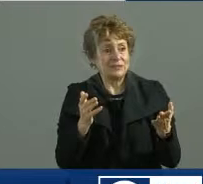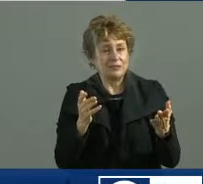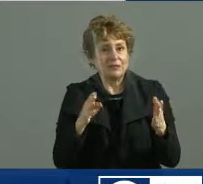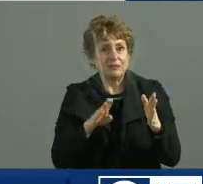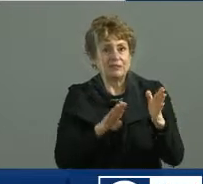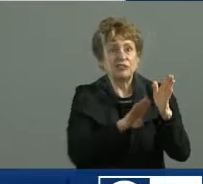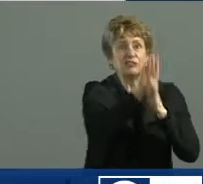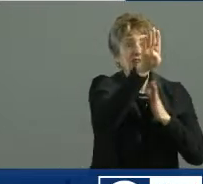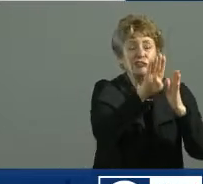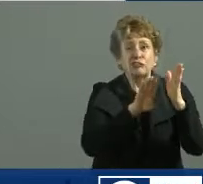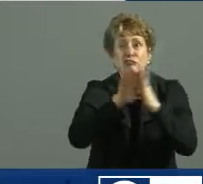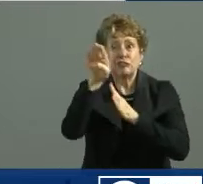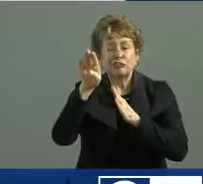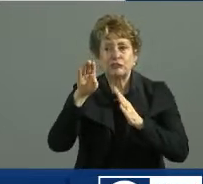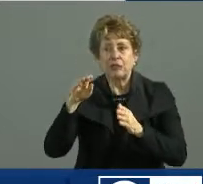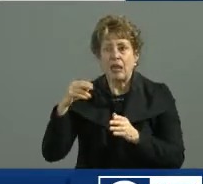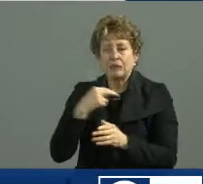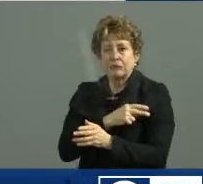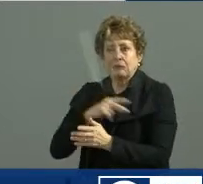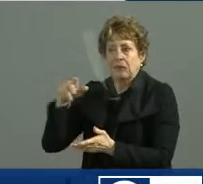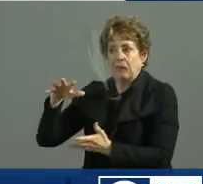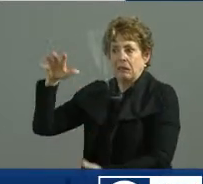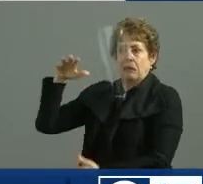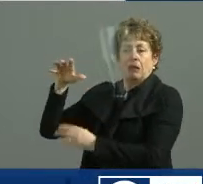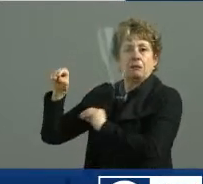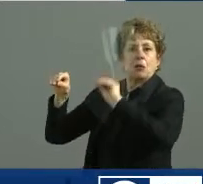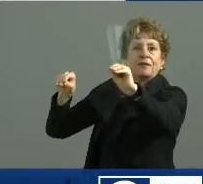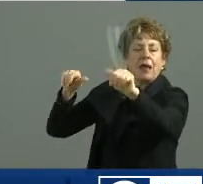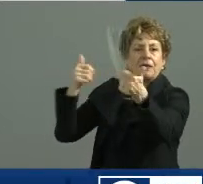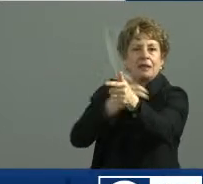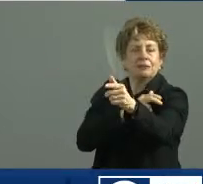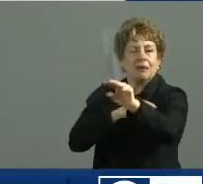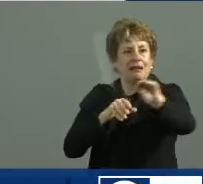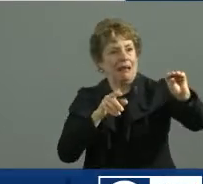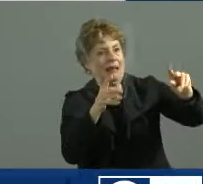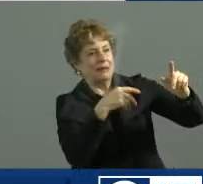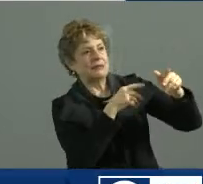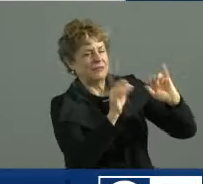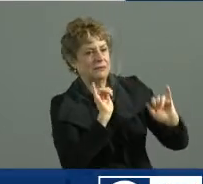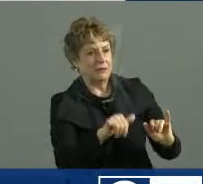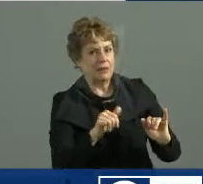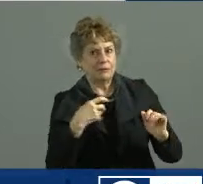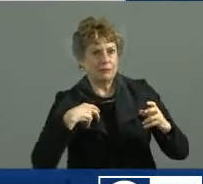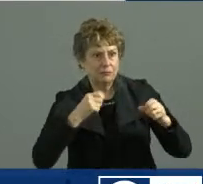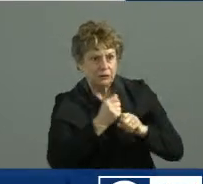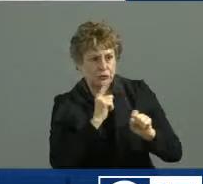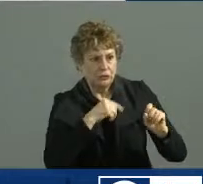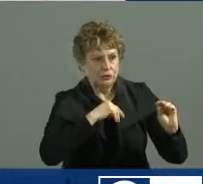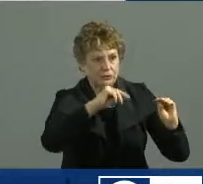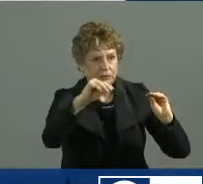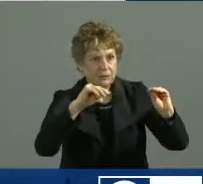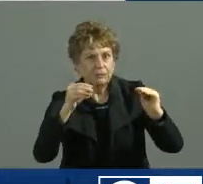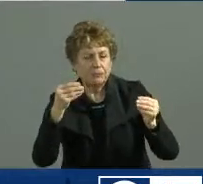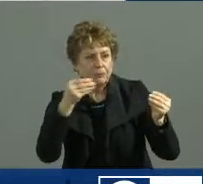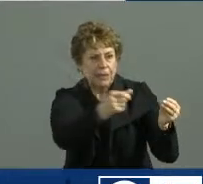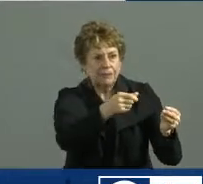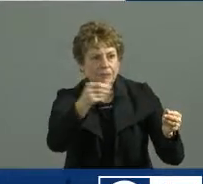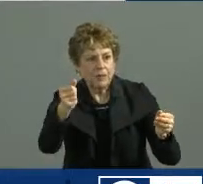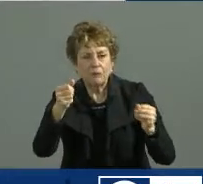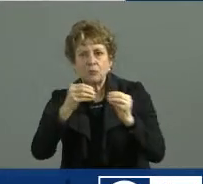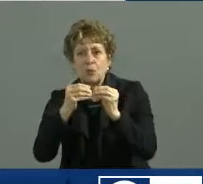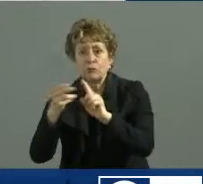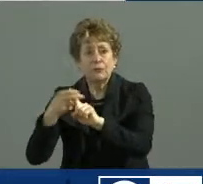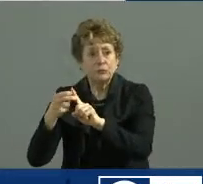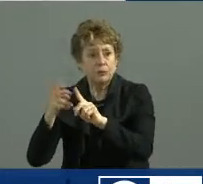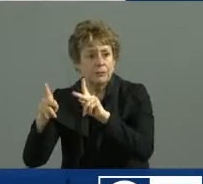some of the increased costs that come with the higher cost of recruiting travel nurses, as well as overtime